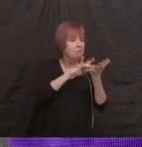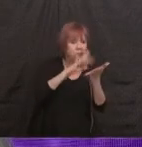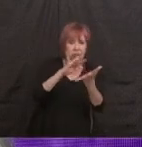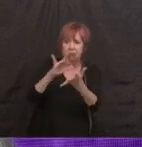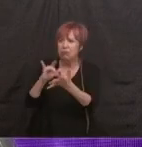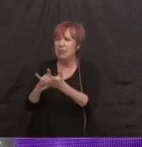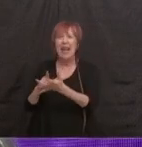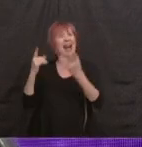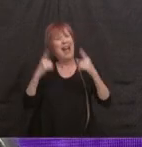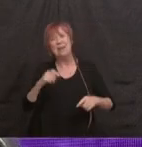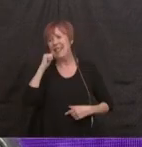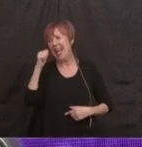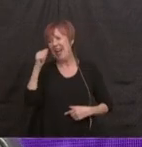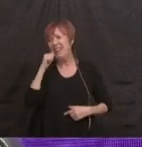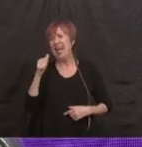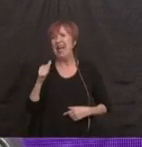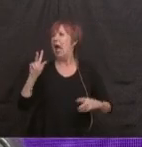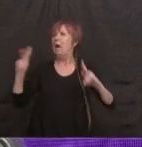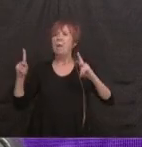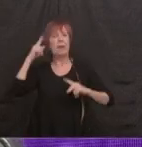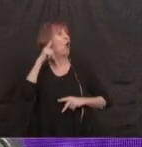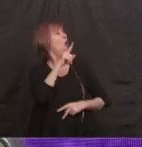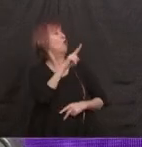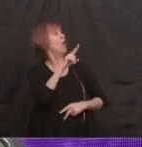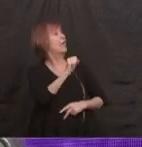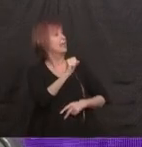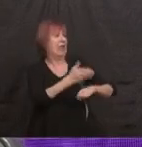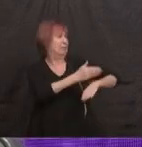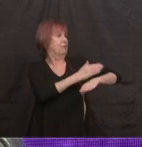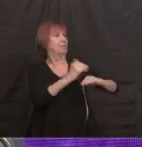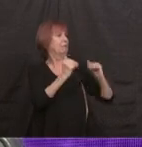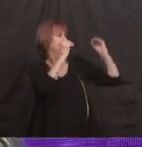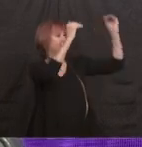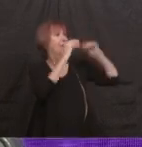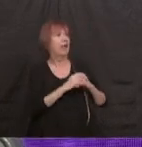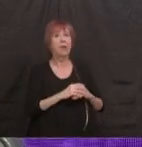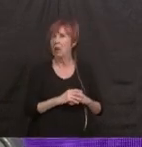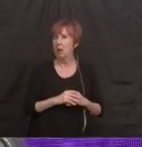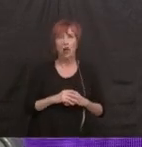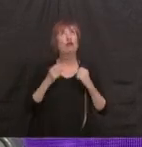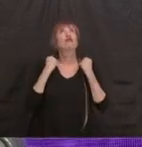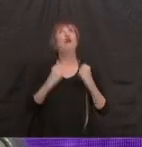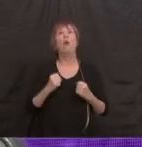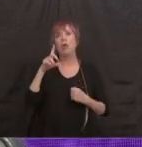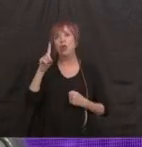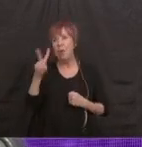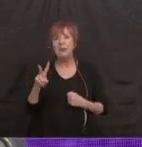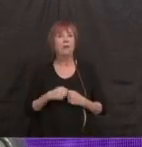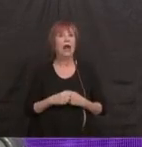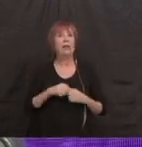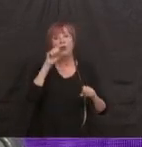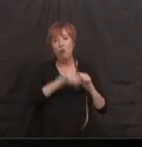People think America, United States, is so advanced. So much domestic violence, rape, assault happens